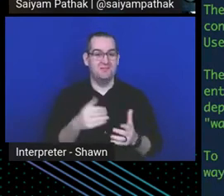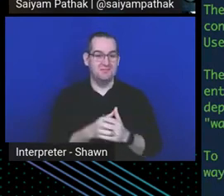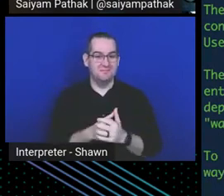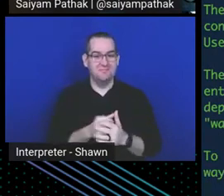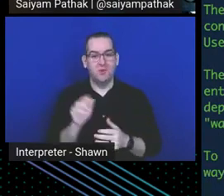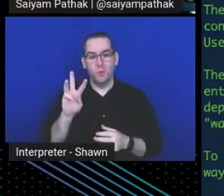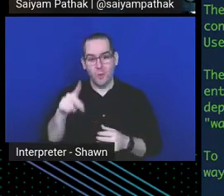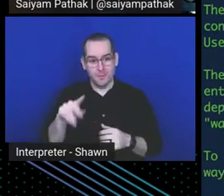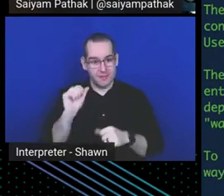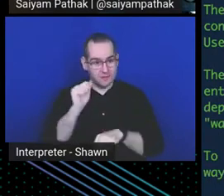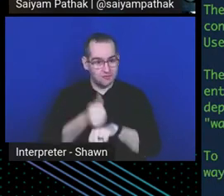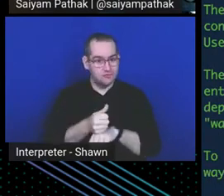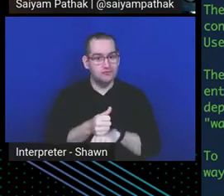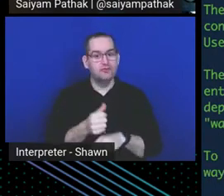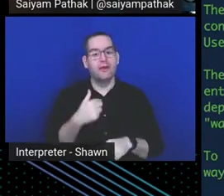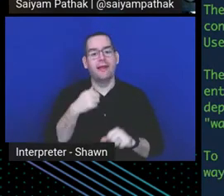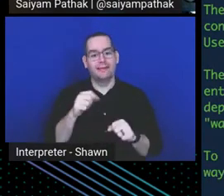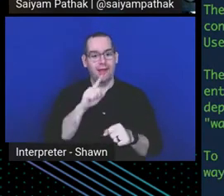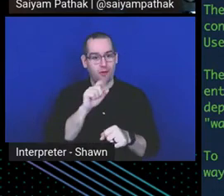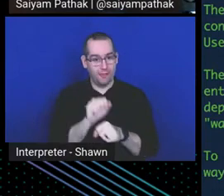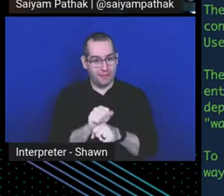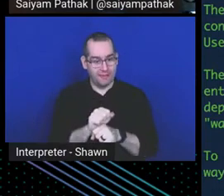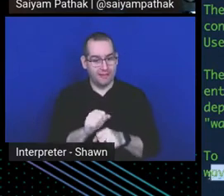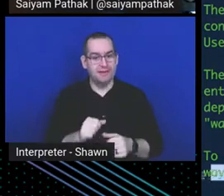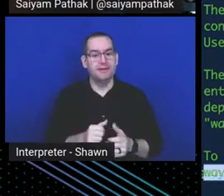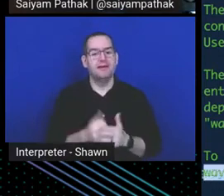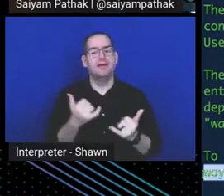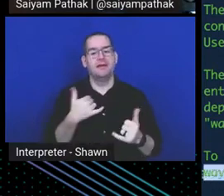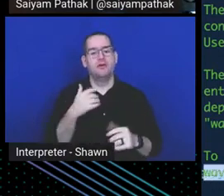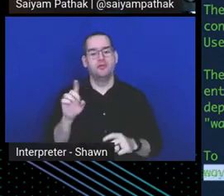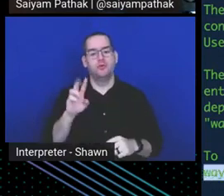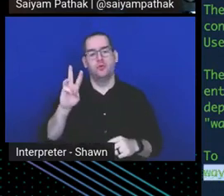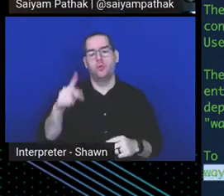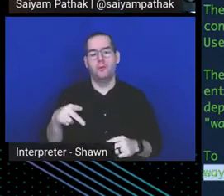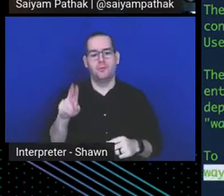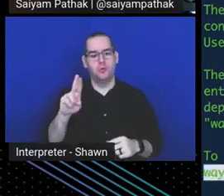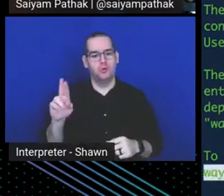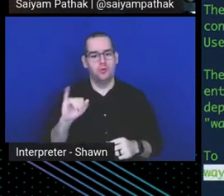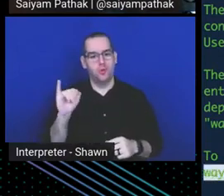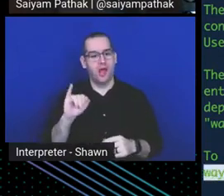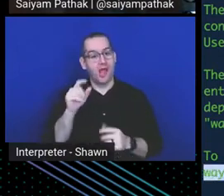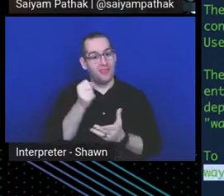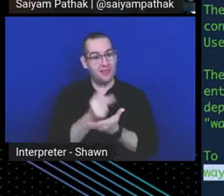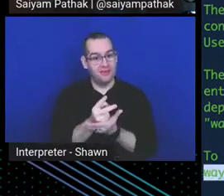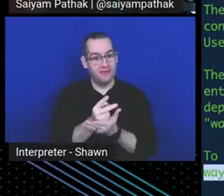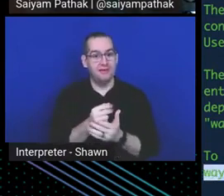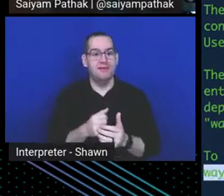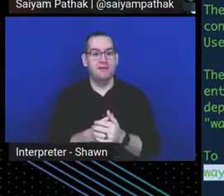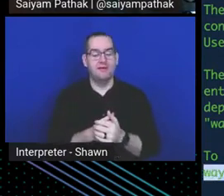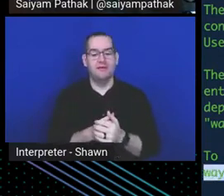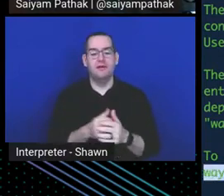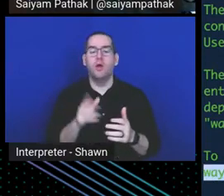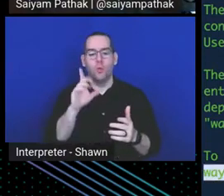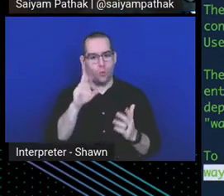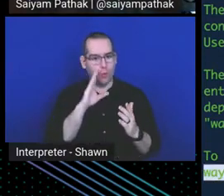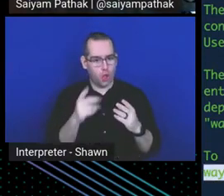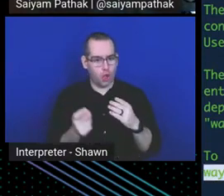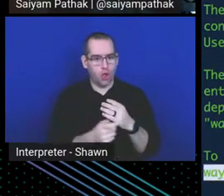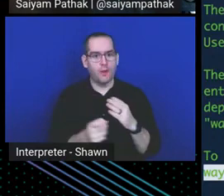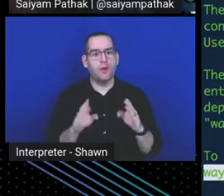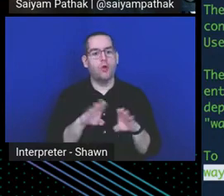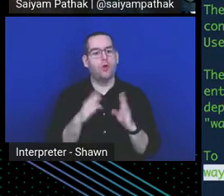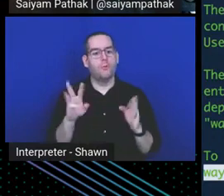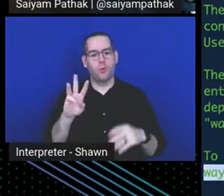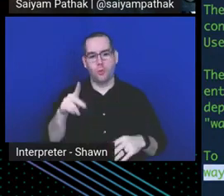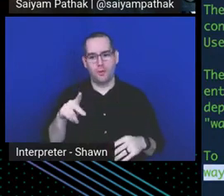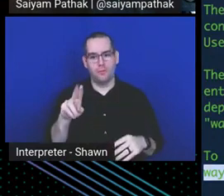Waypoint installed, I can authenticate. So now I will do a Waypoint UI authenticate, and it will automatically open a Waypoint